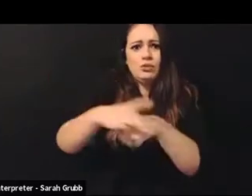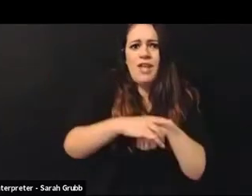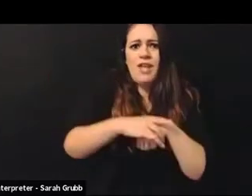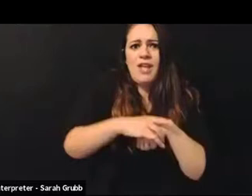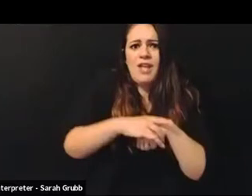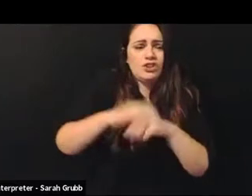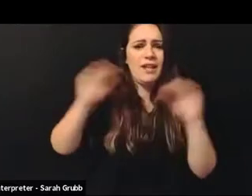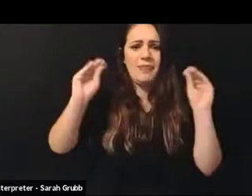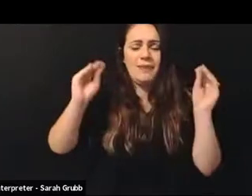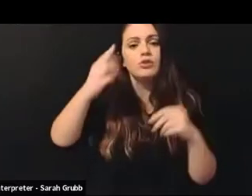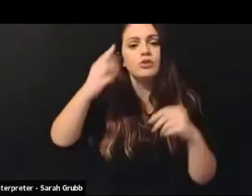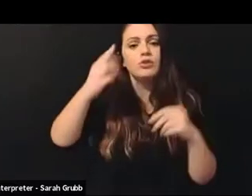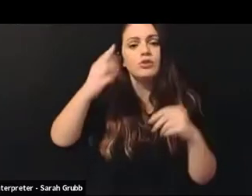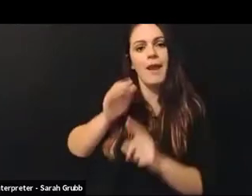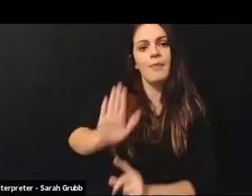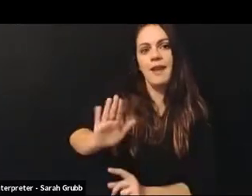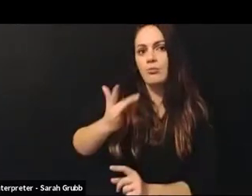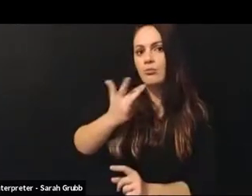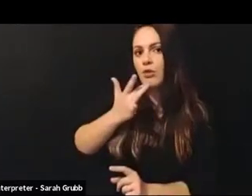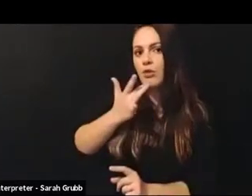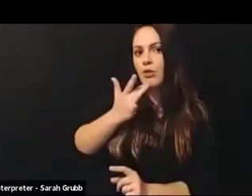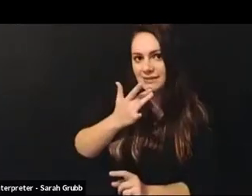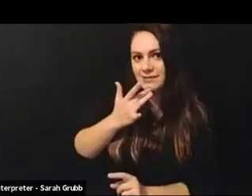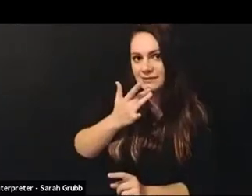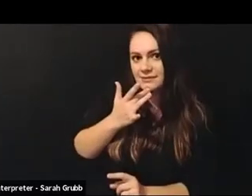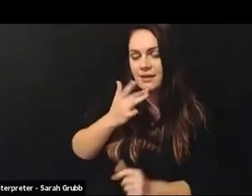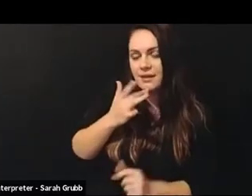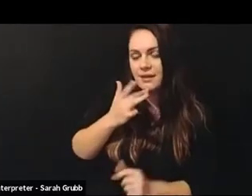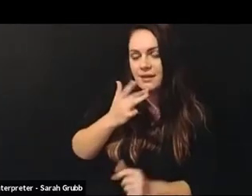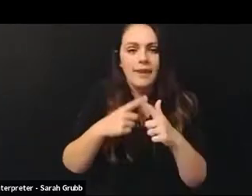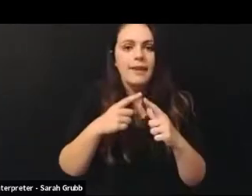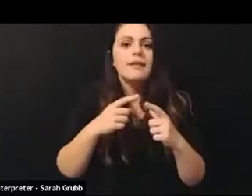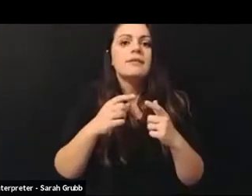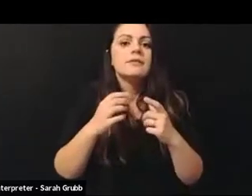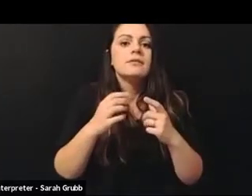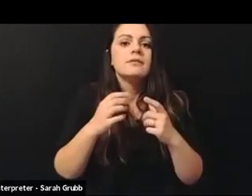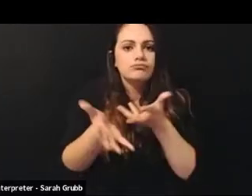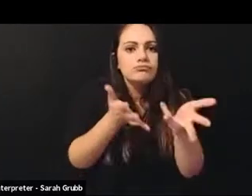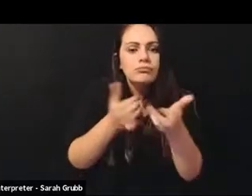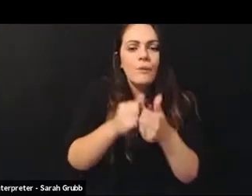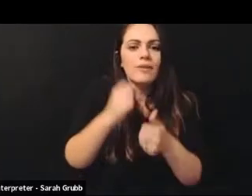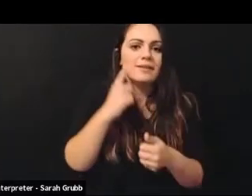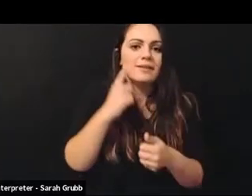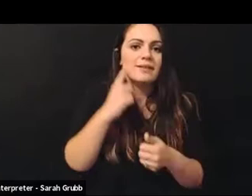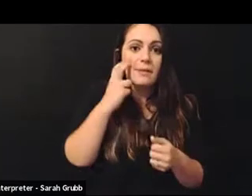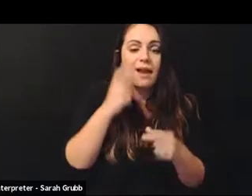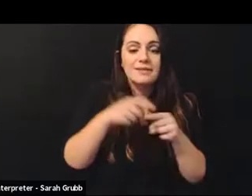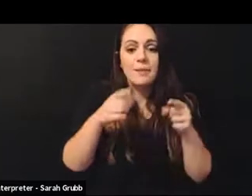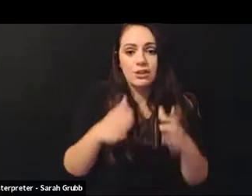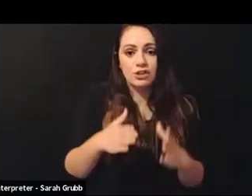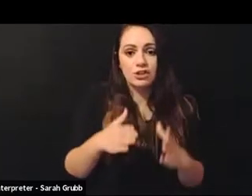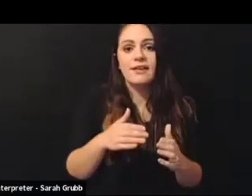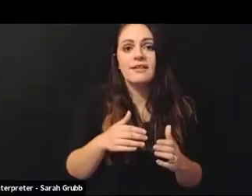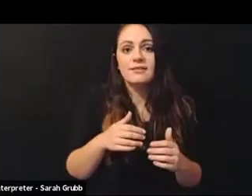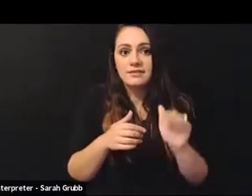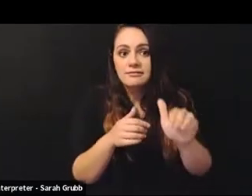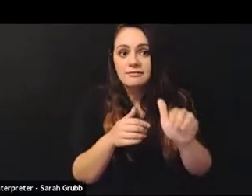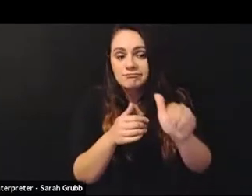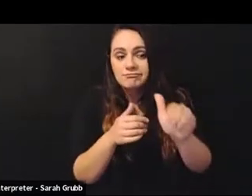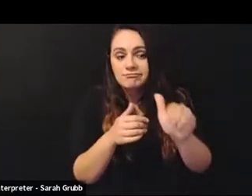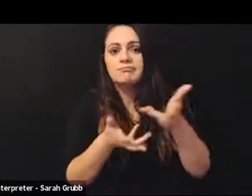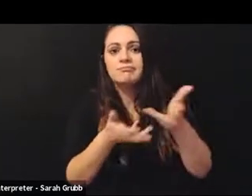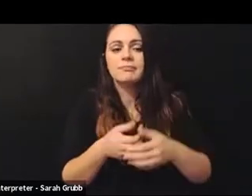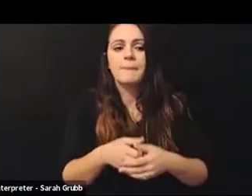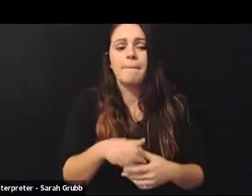and then consult with those deafblind specialists. And then this is really important, everybody. We have to make sure that